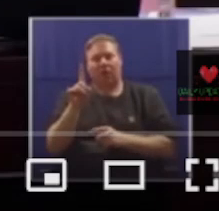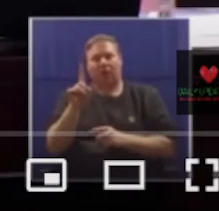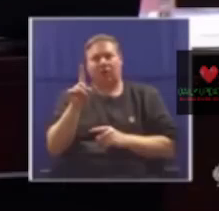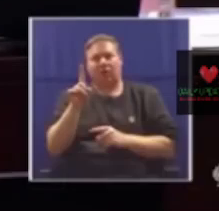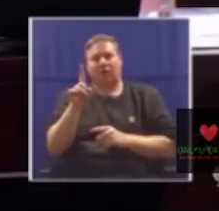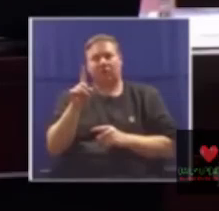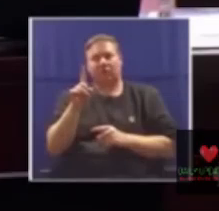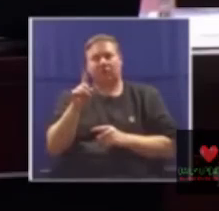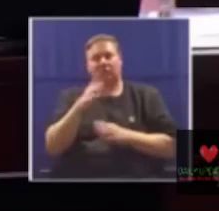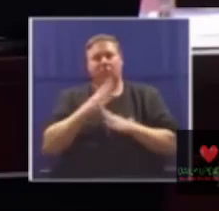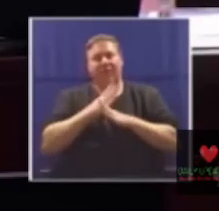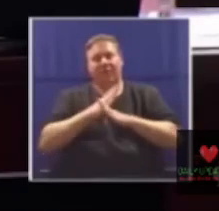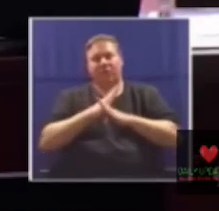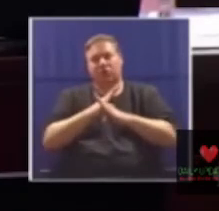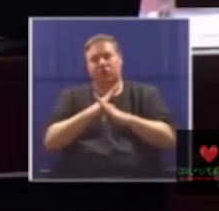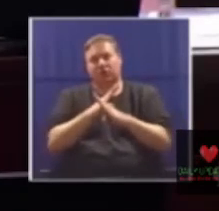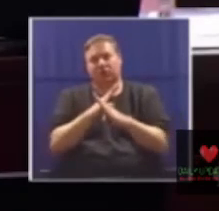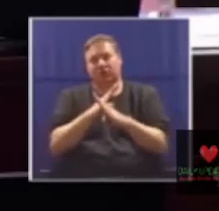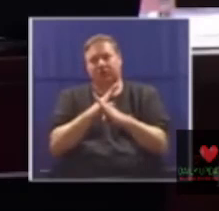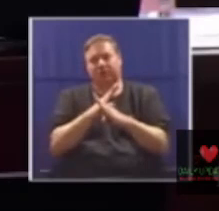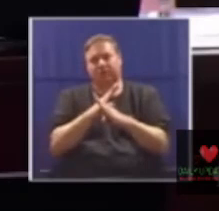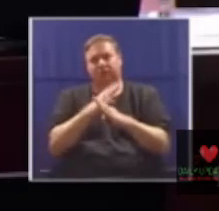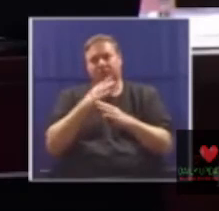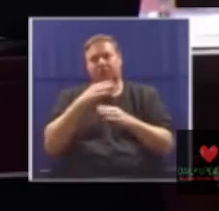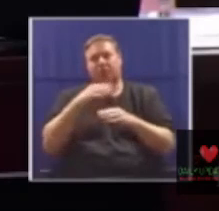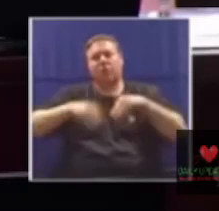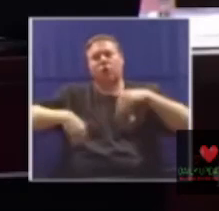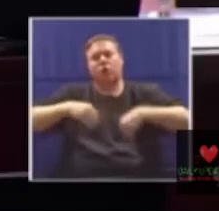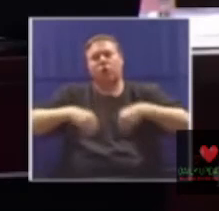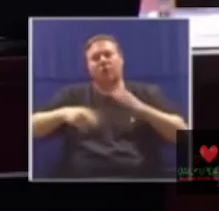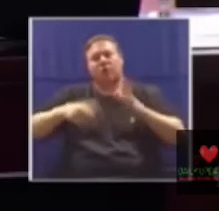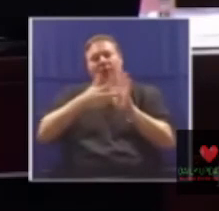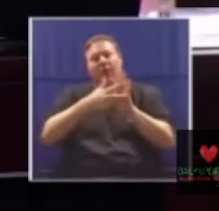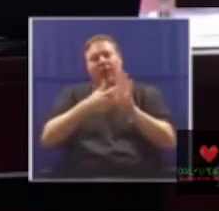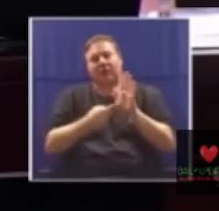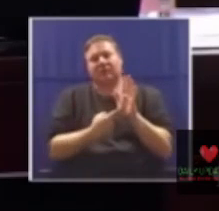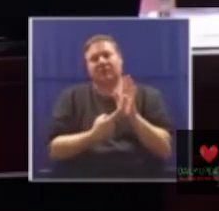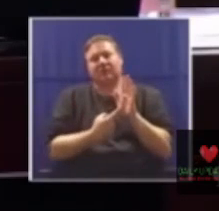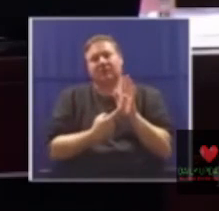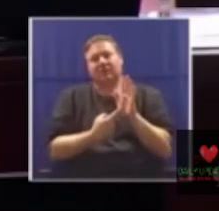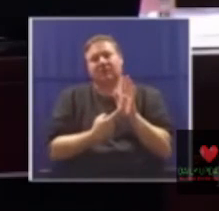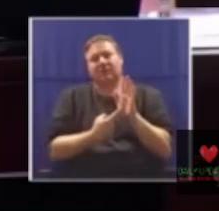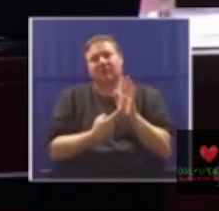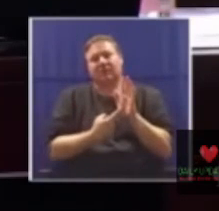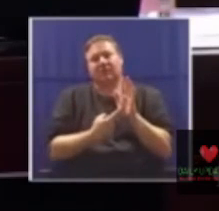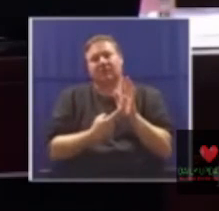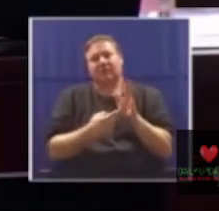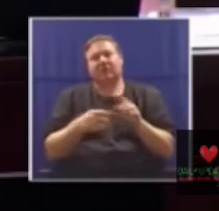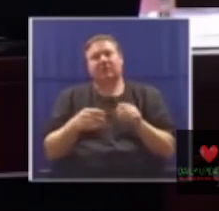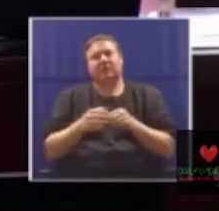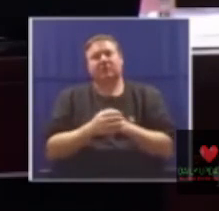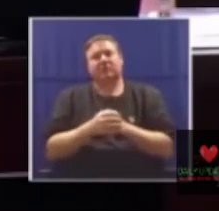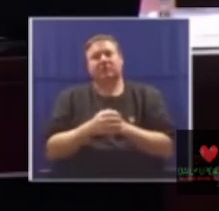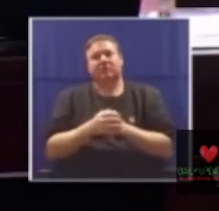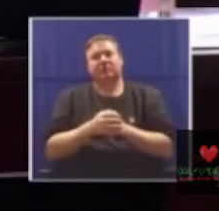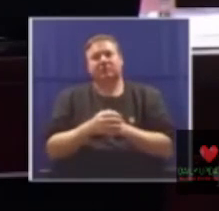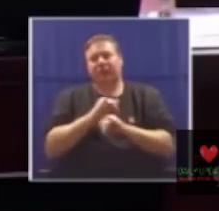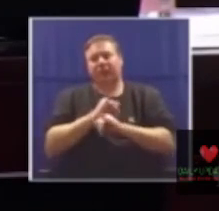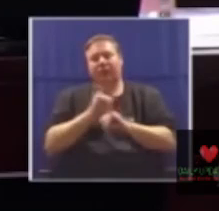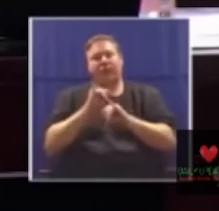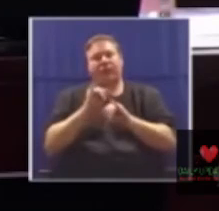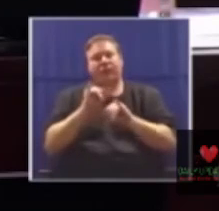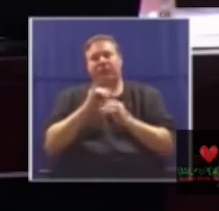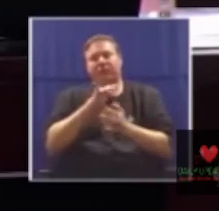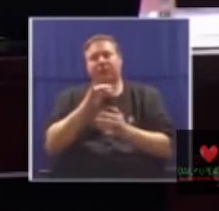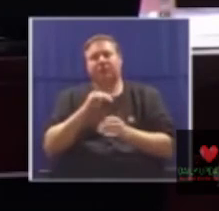the Prevention of Corruption Act, that he might have committed a serious misconduct